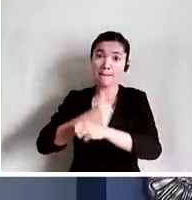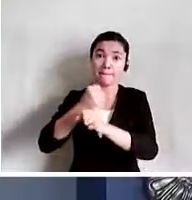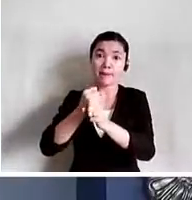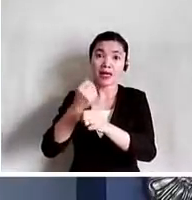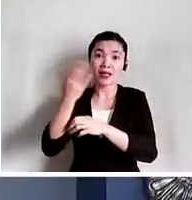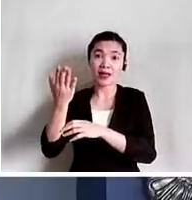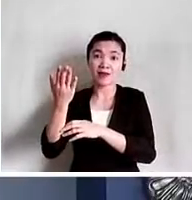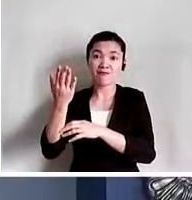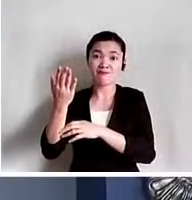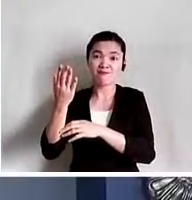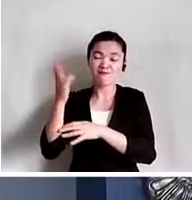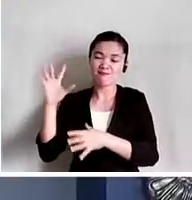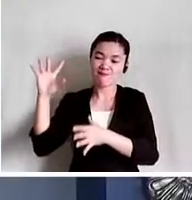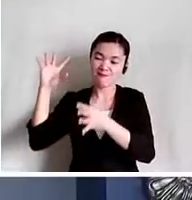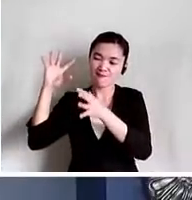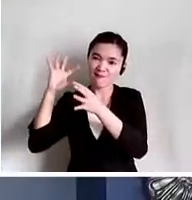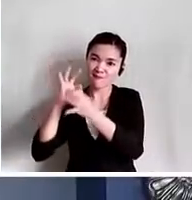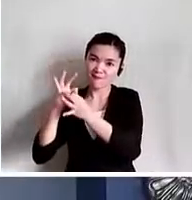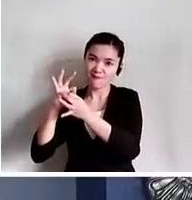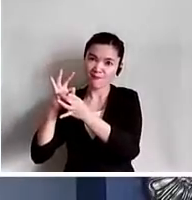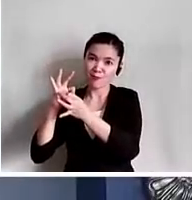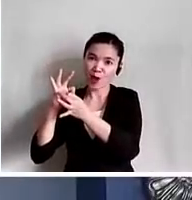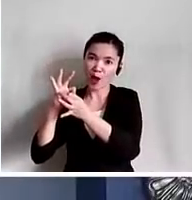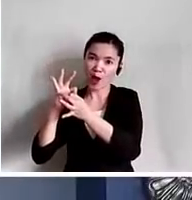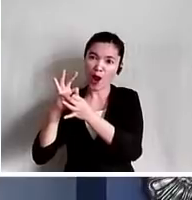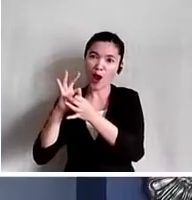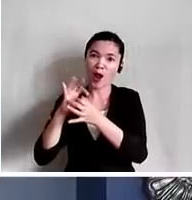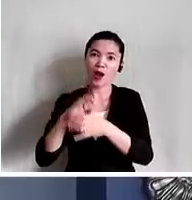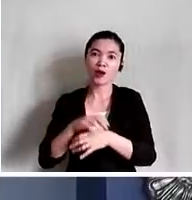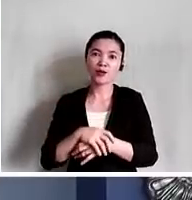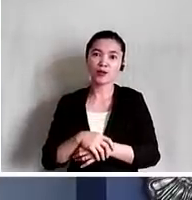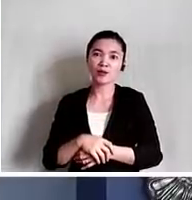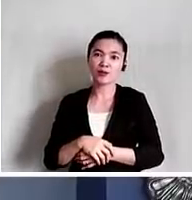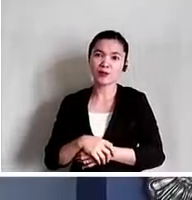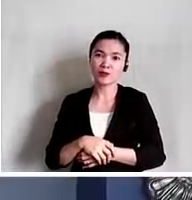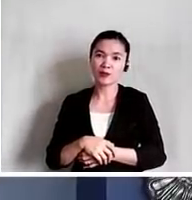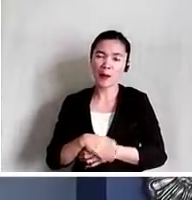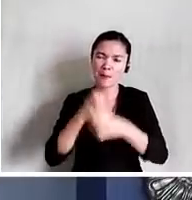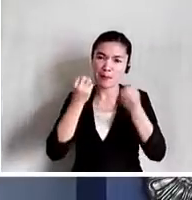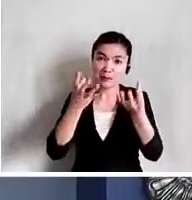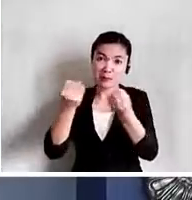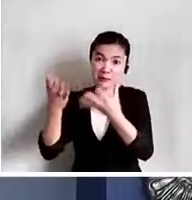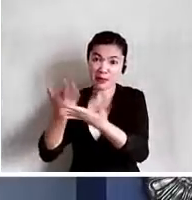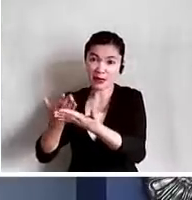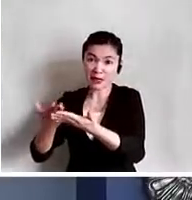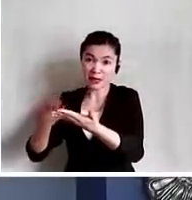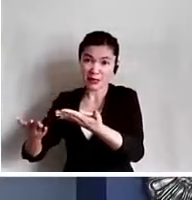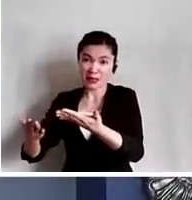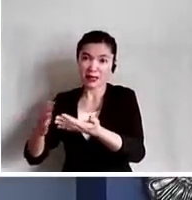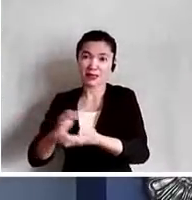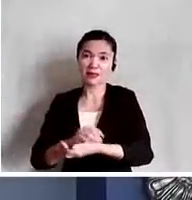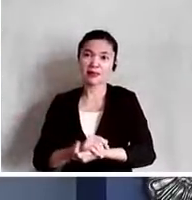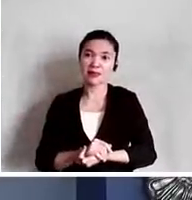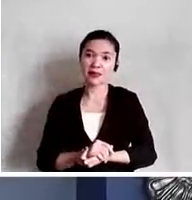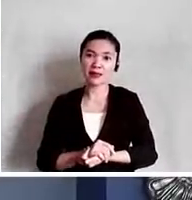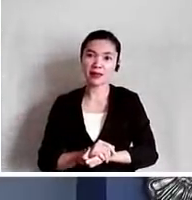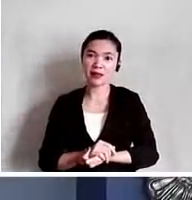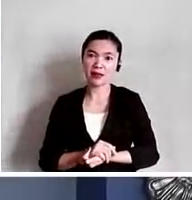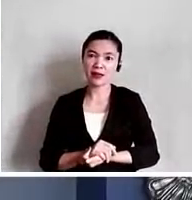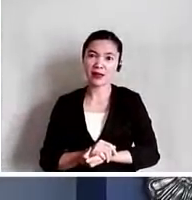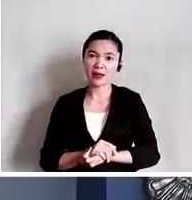or get involved with lots of things or undertakings that for us